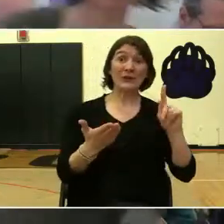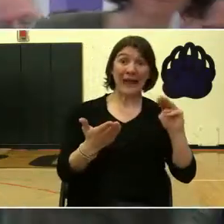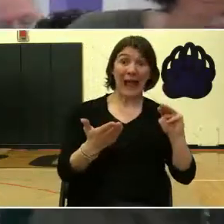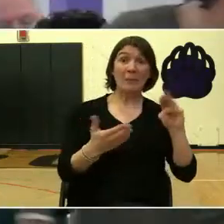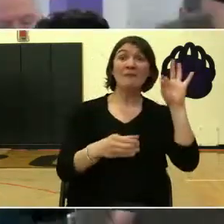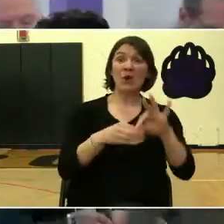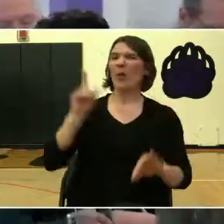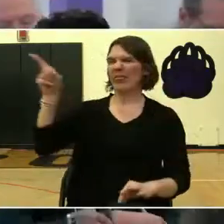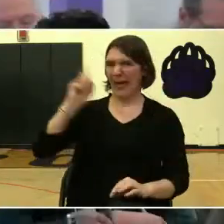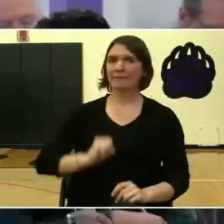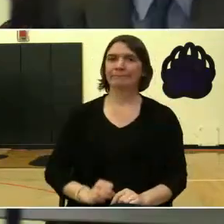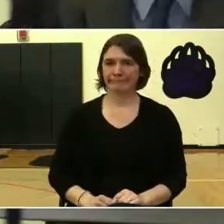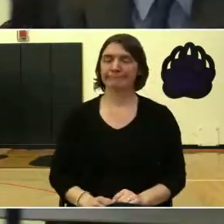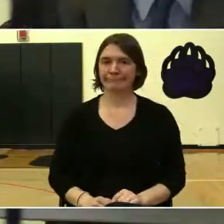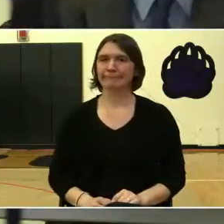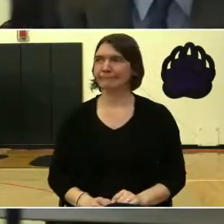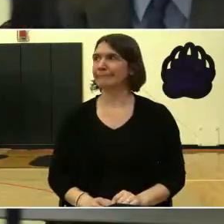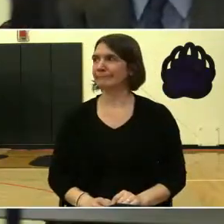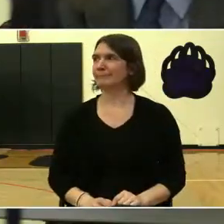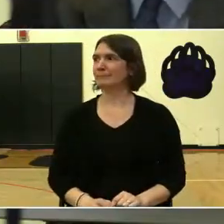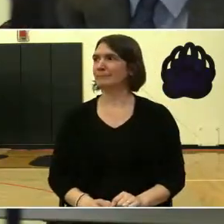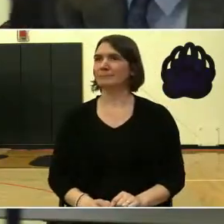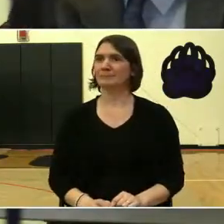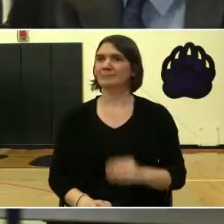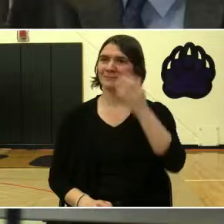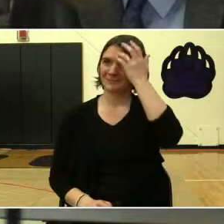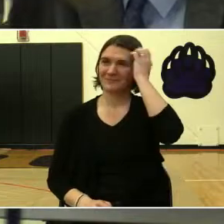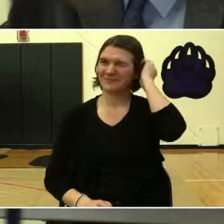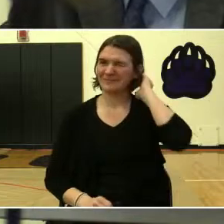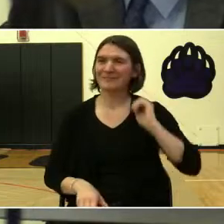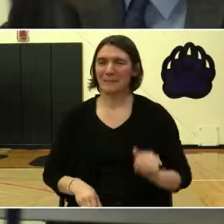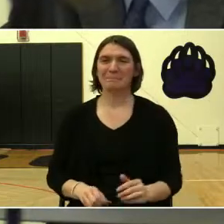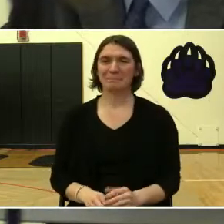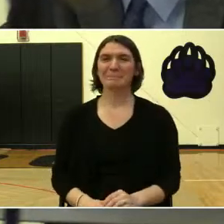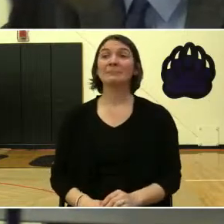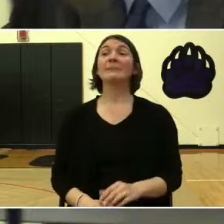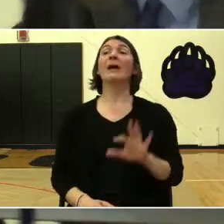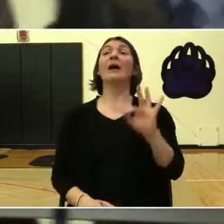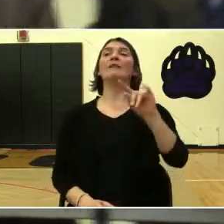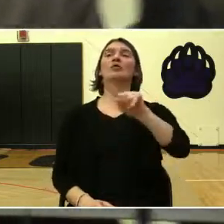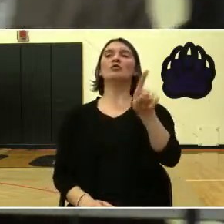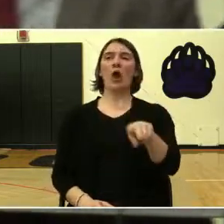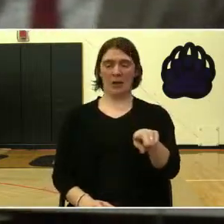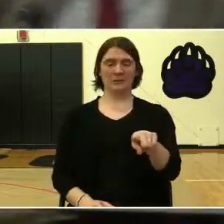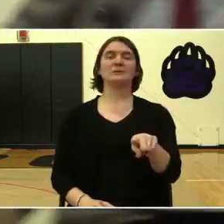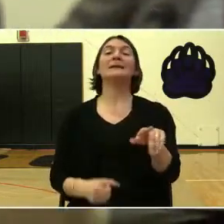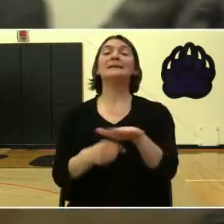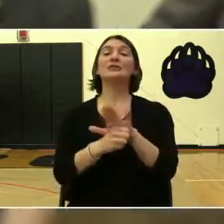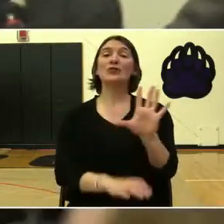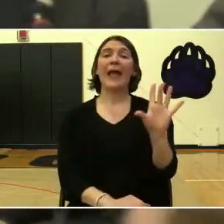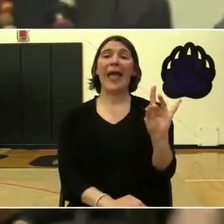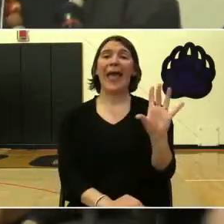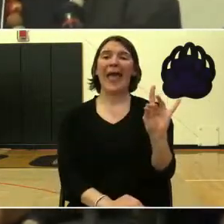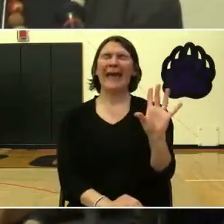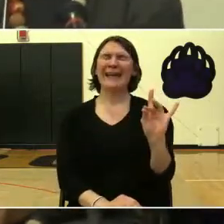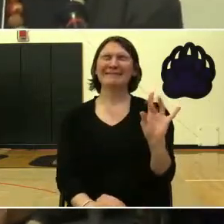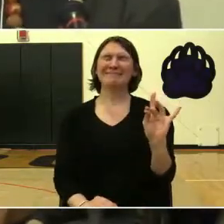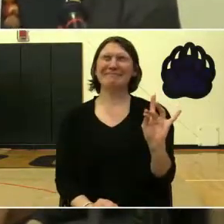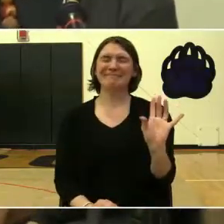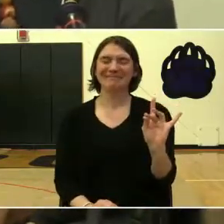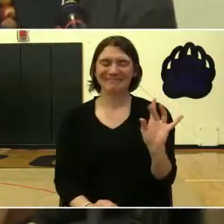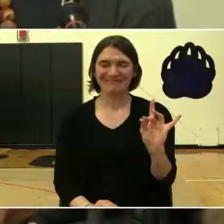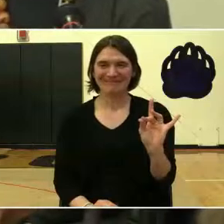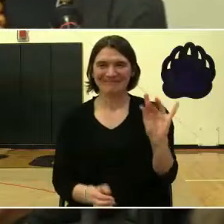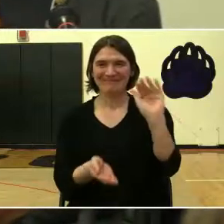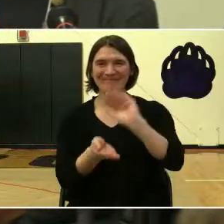today yes uh and I see FR you fron reesman District 8 um the